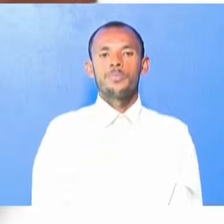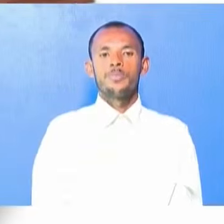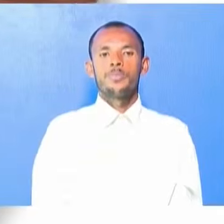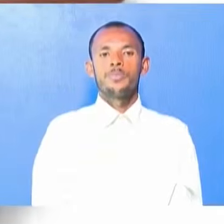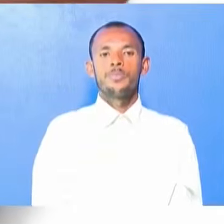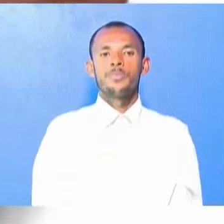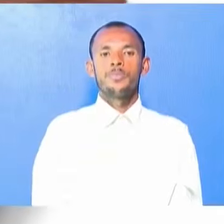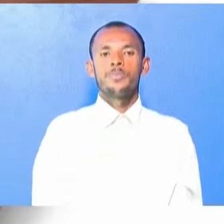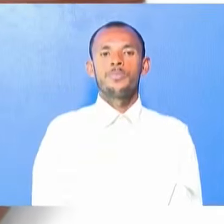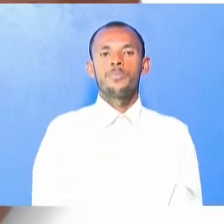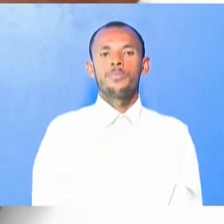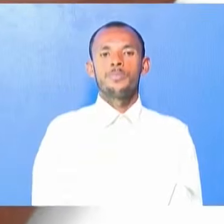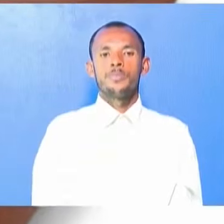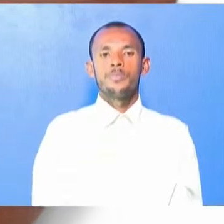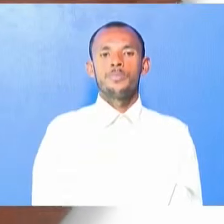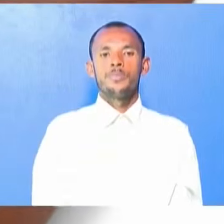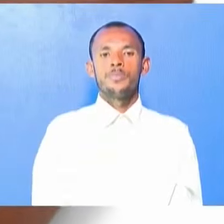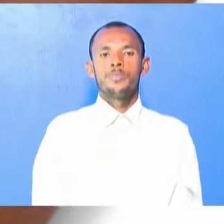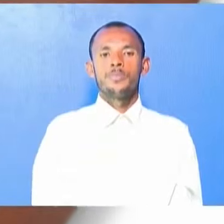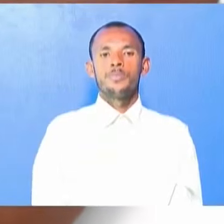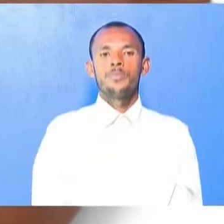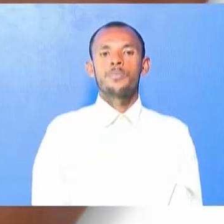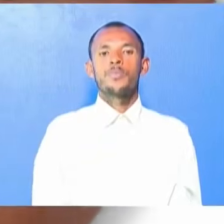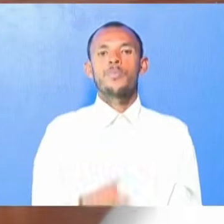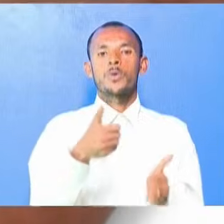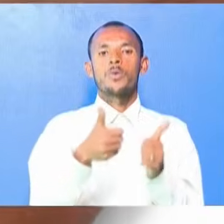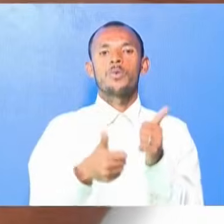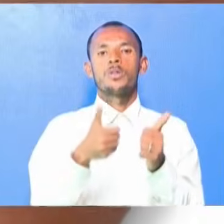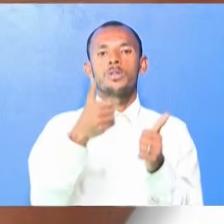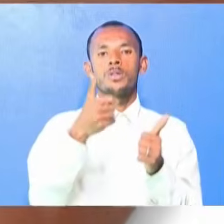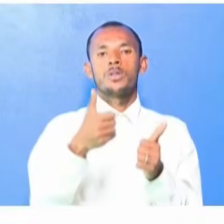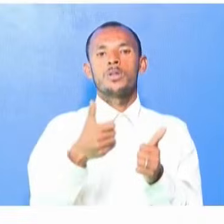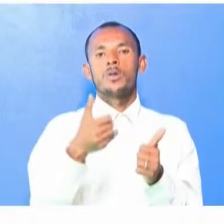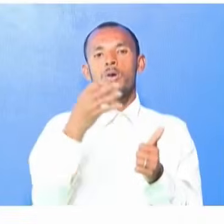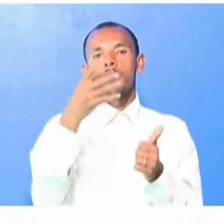Just following statements is true.